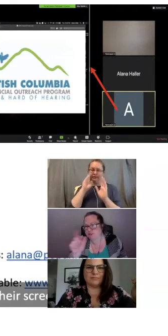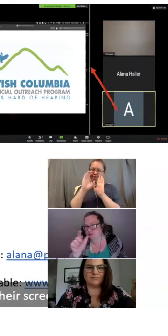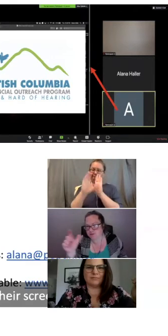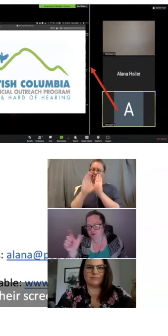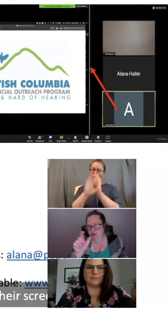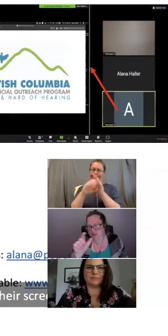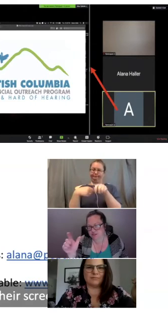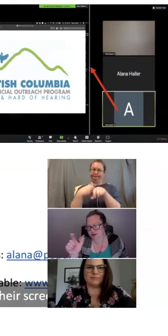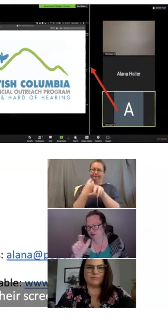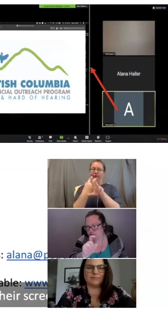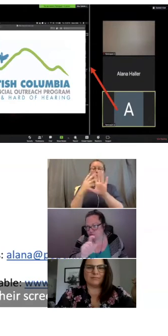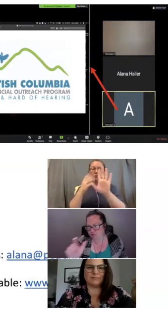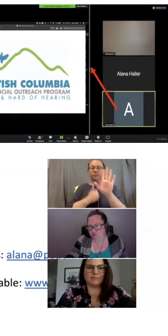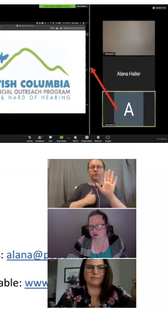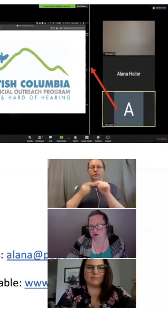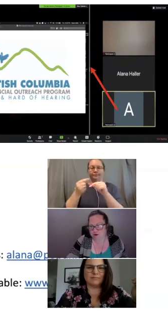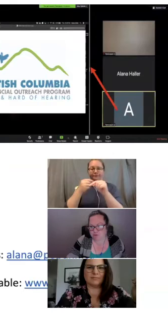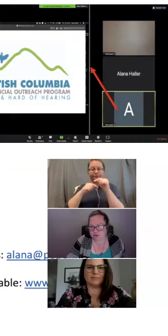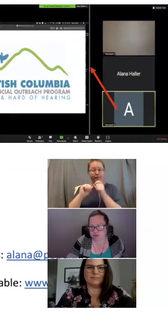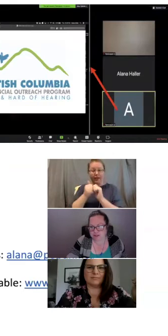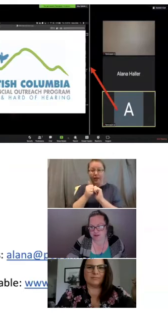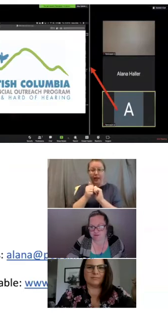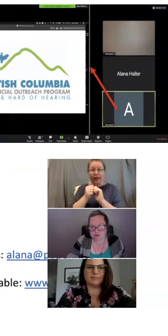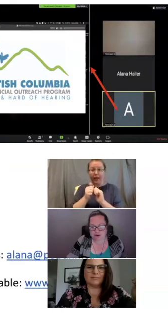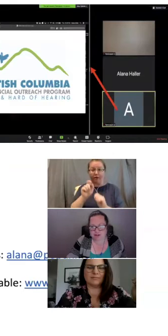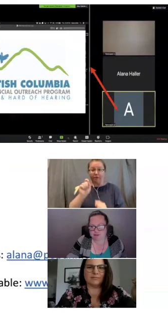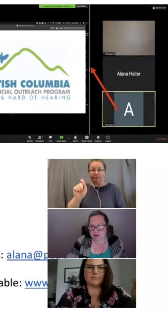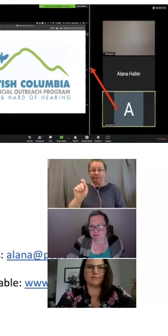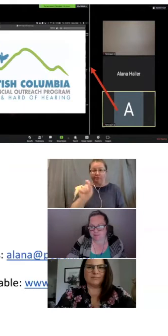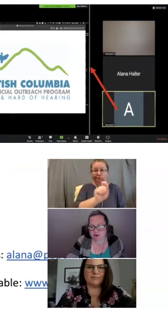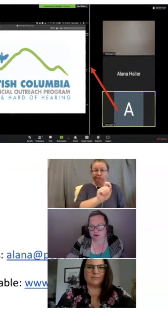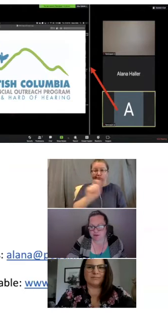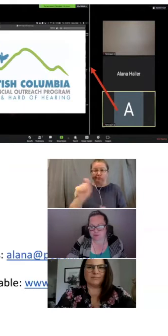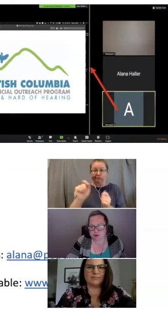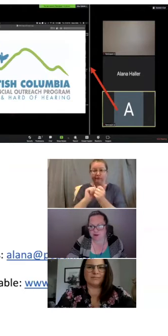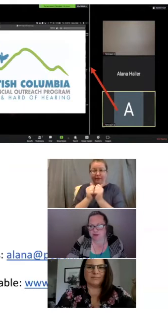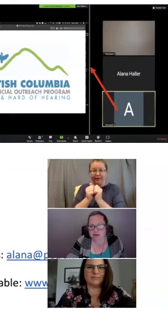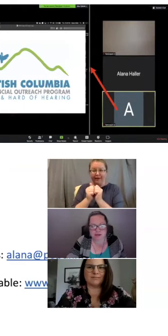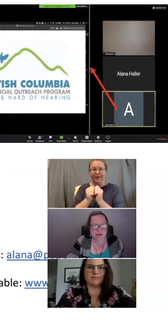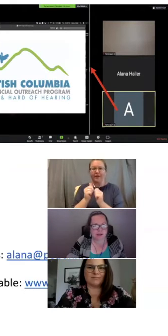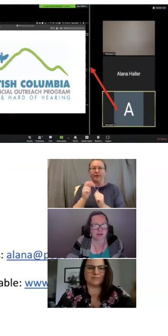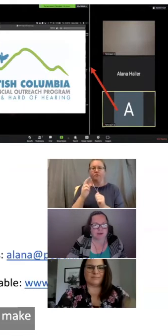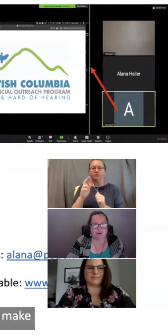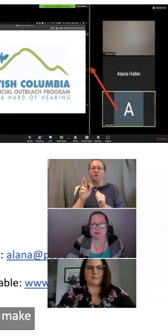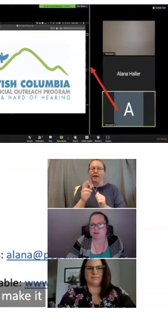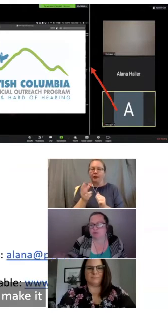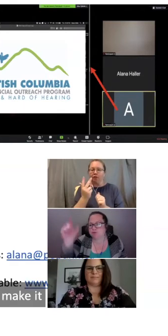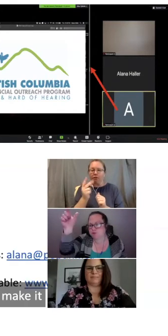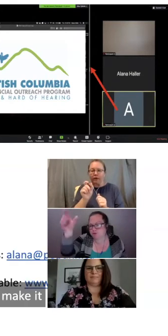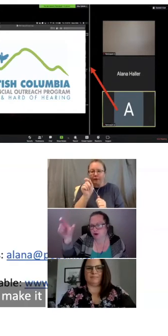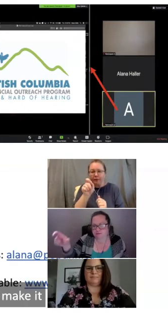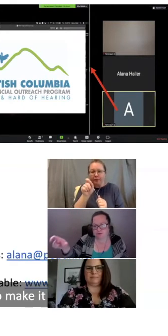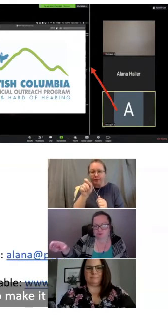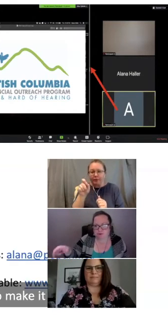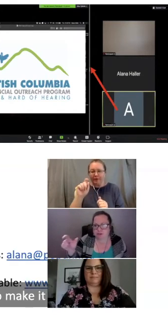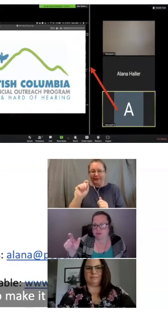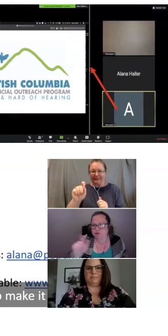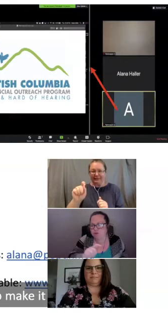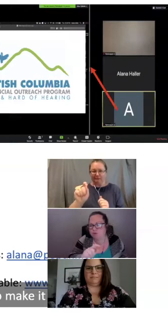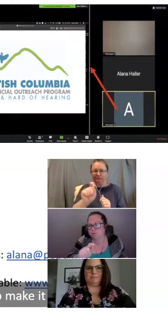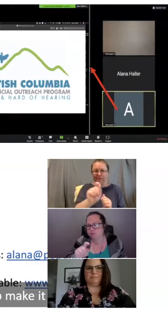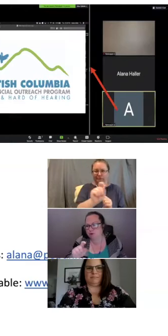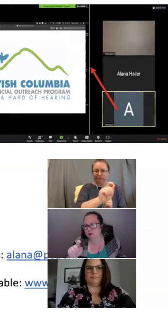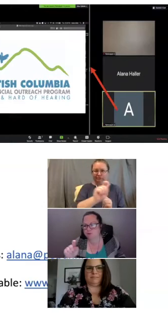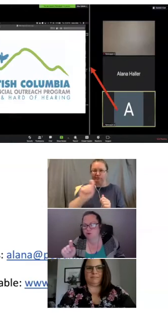Oh, first, sorry, this is how you move the bar over to the left and right to make it bigger or smaller. But to remove all of those